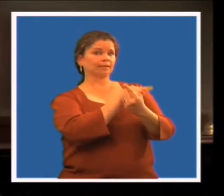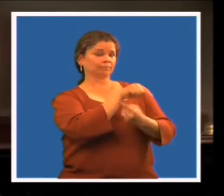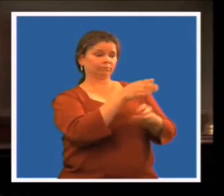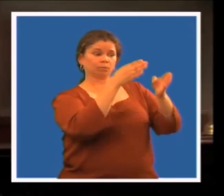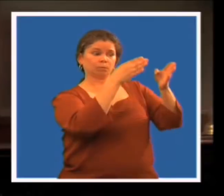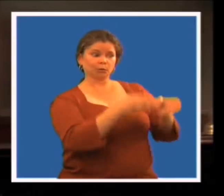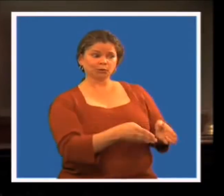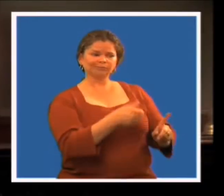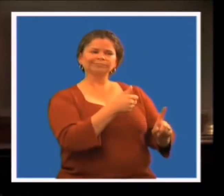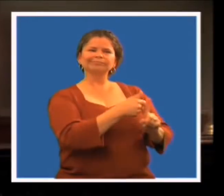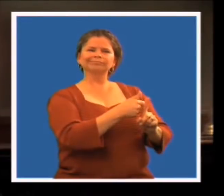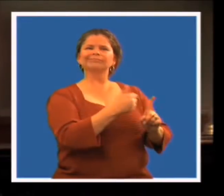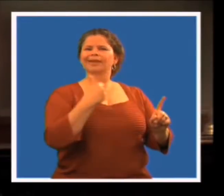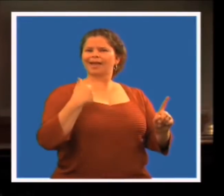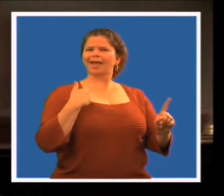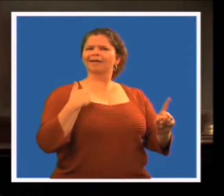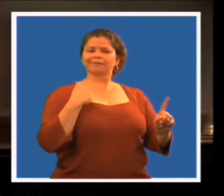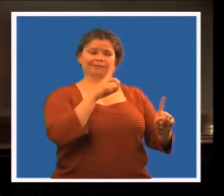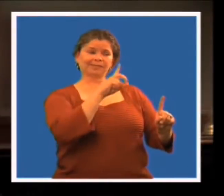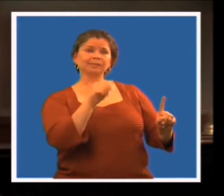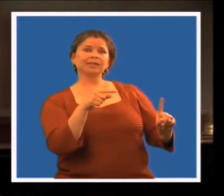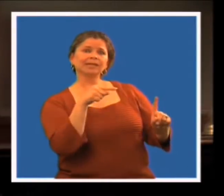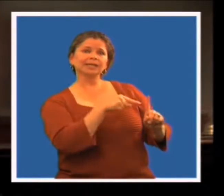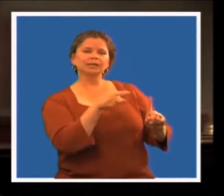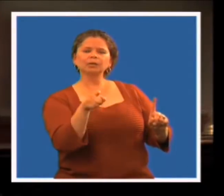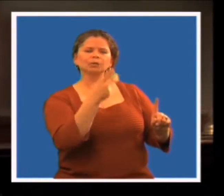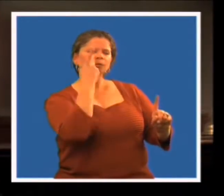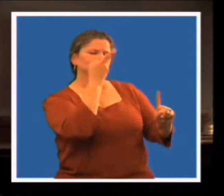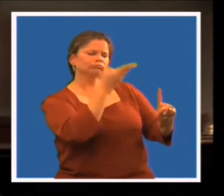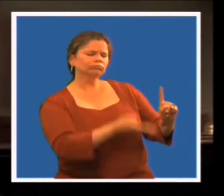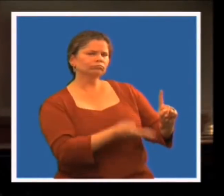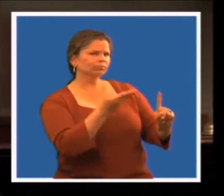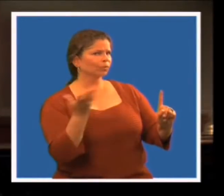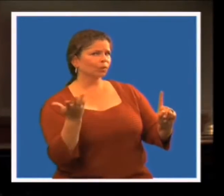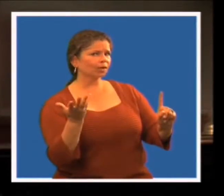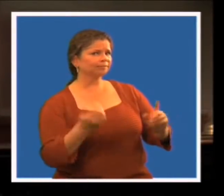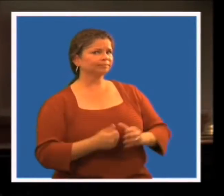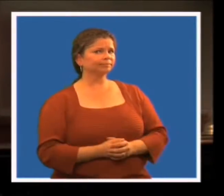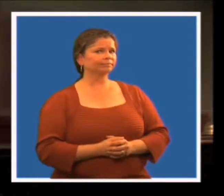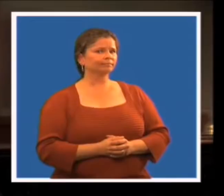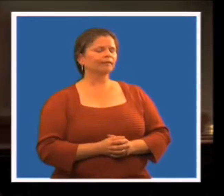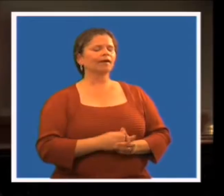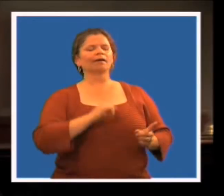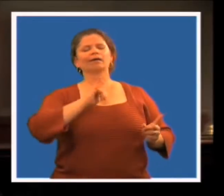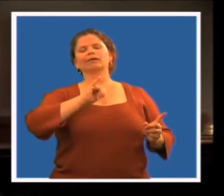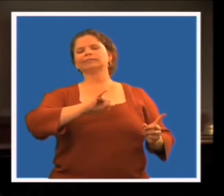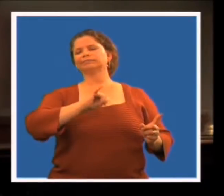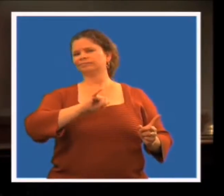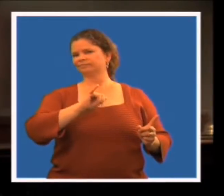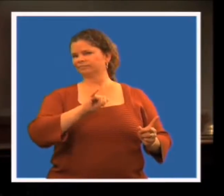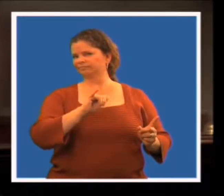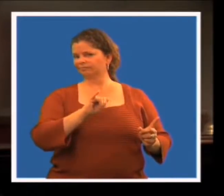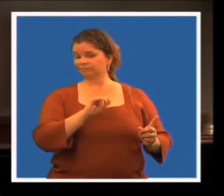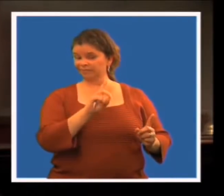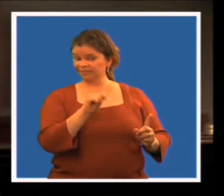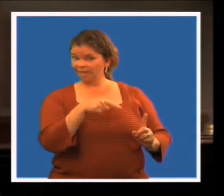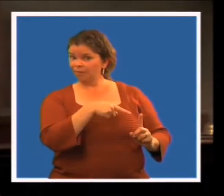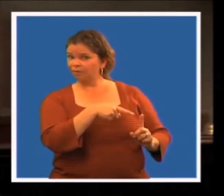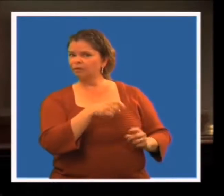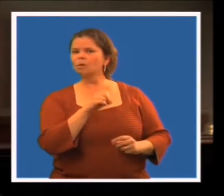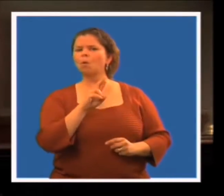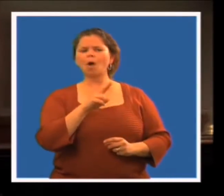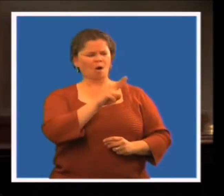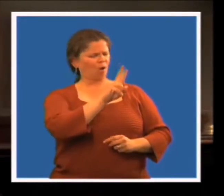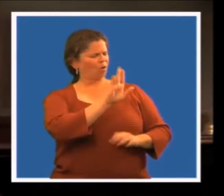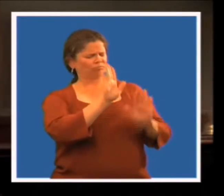The disability or the ability within? We'd all like to say the ability, but we